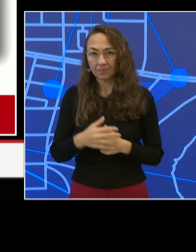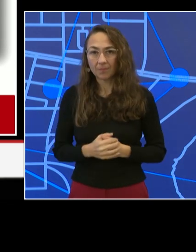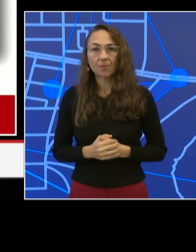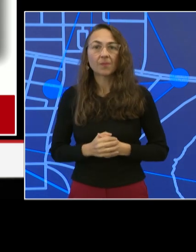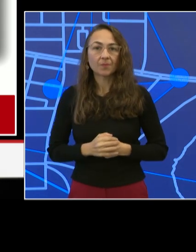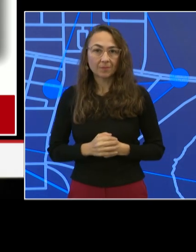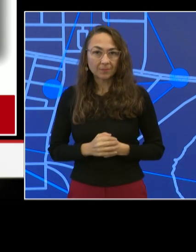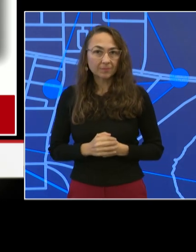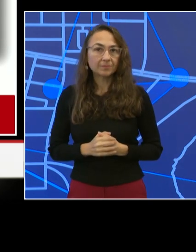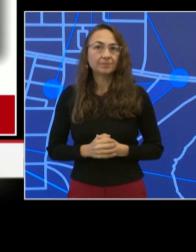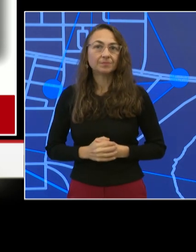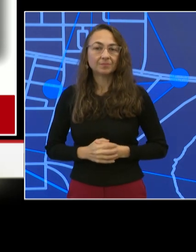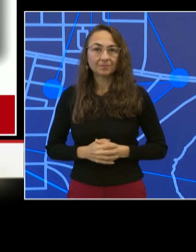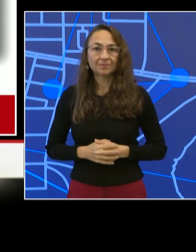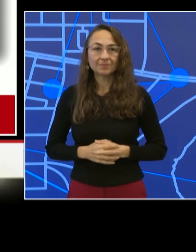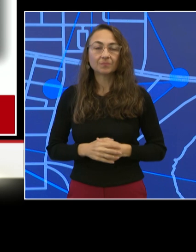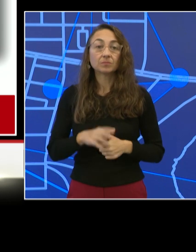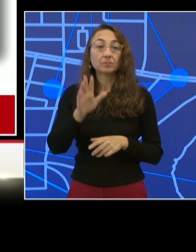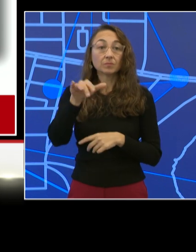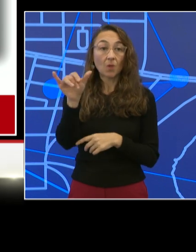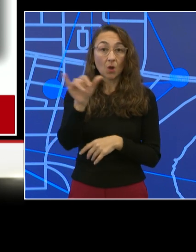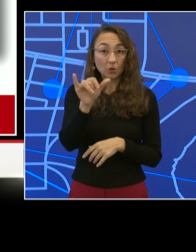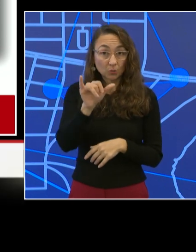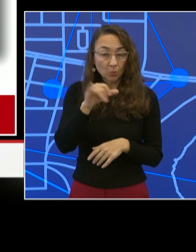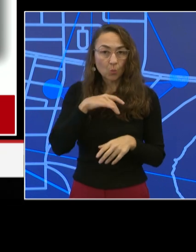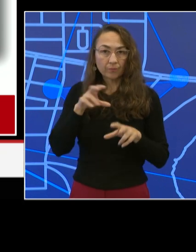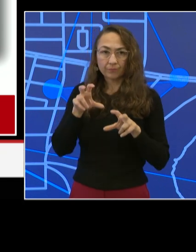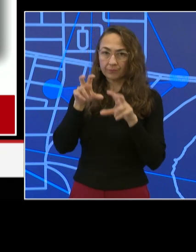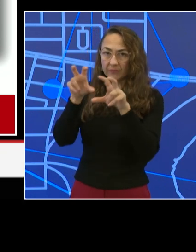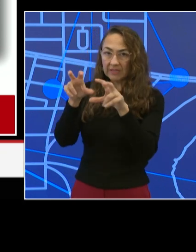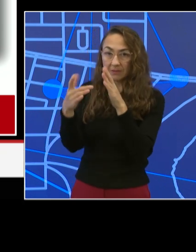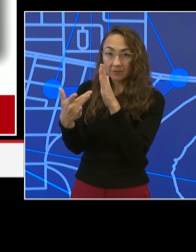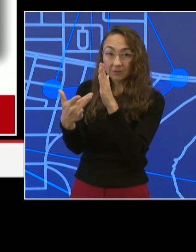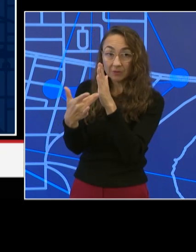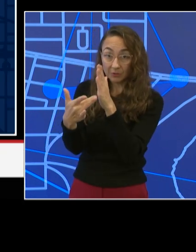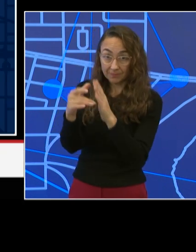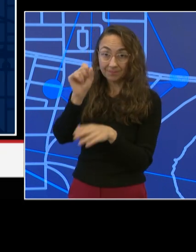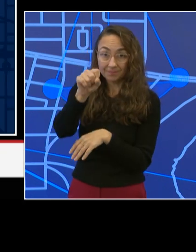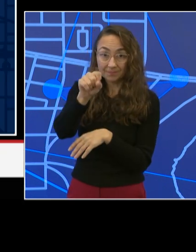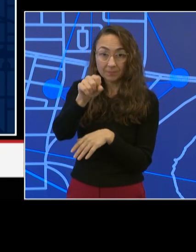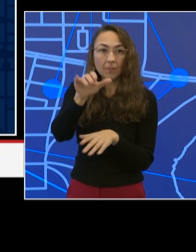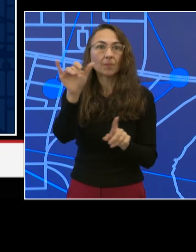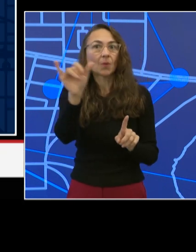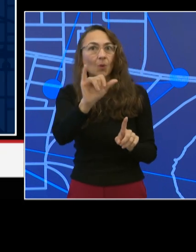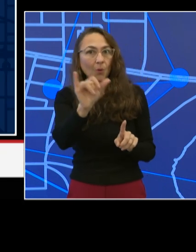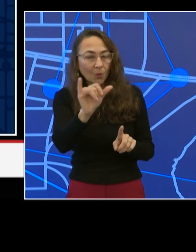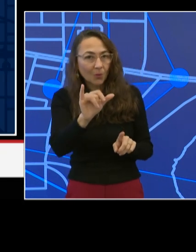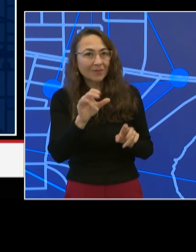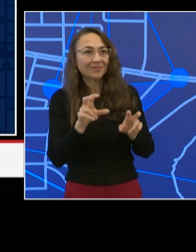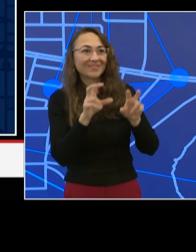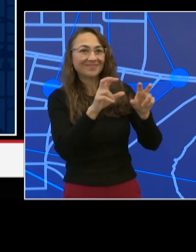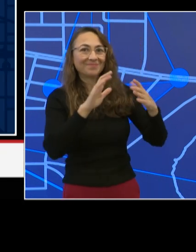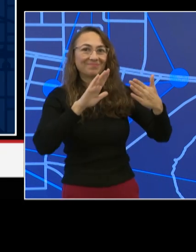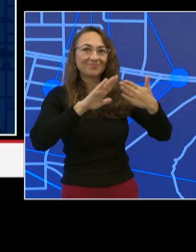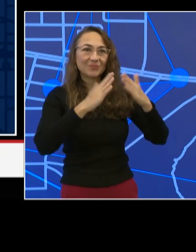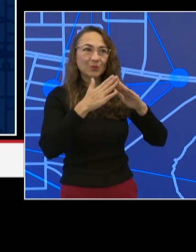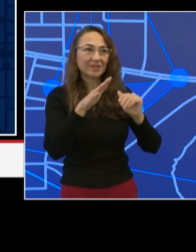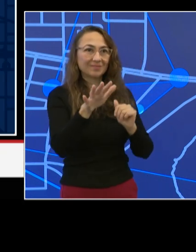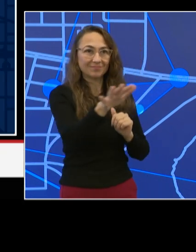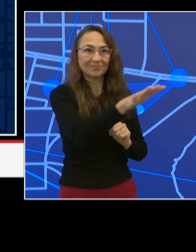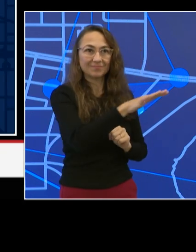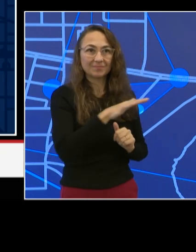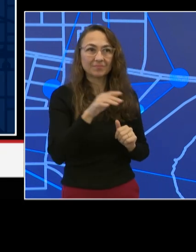As we are also investing in our technology, I have been intentional since becoming chief about listening to